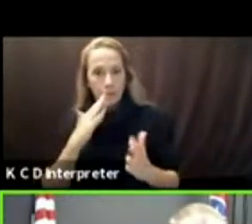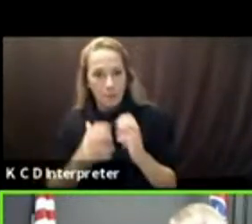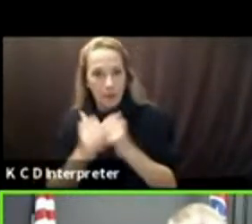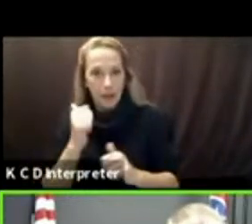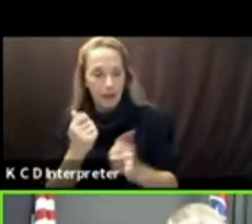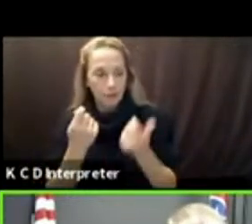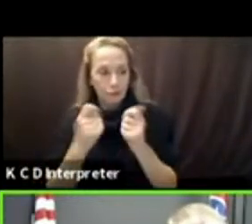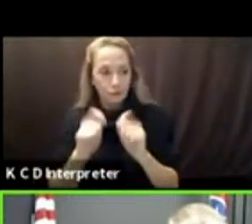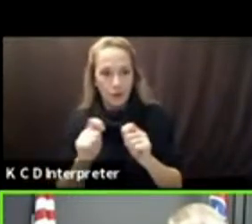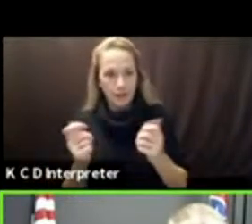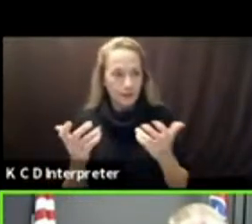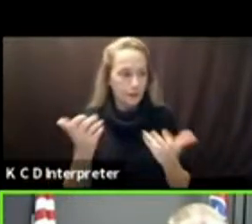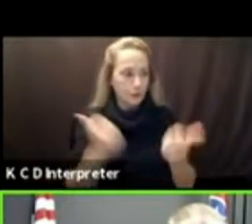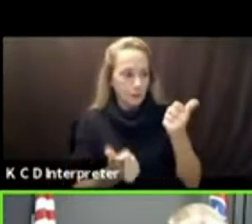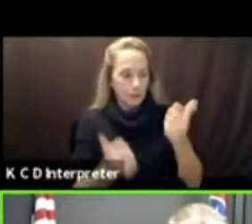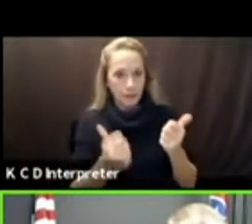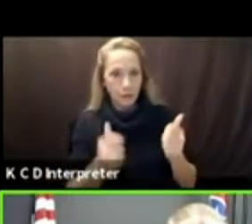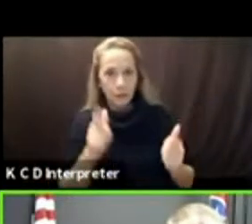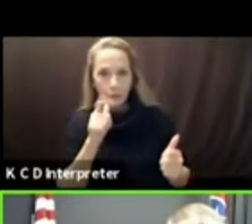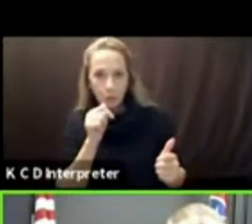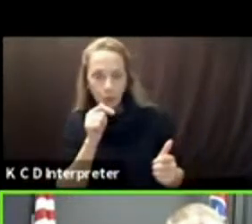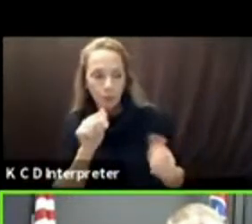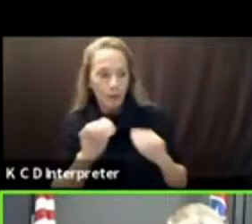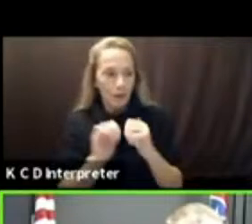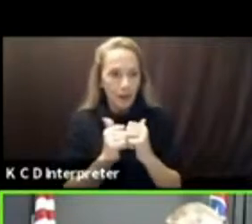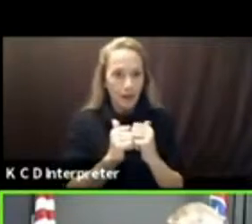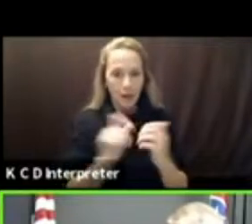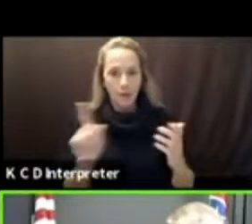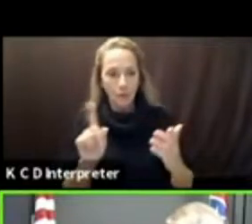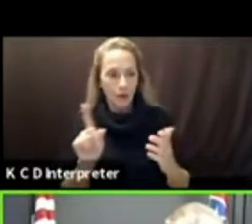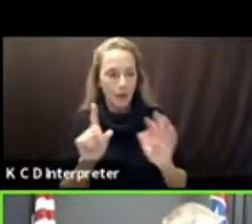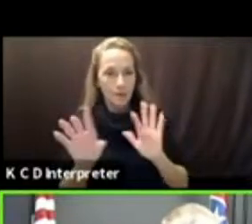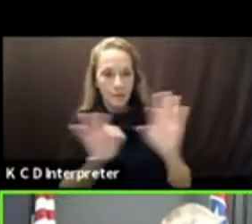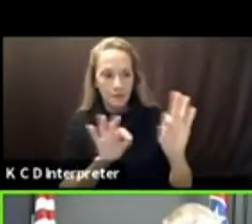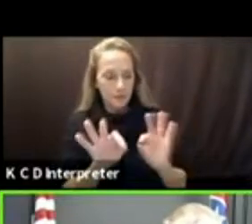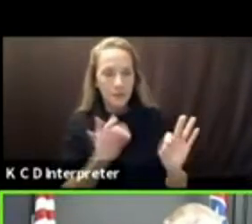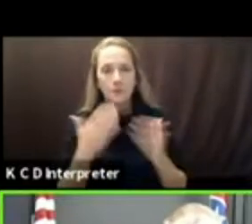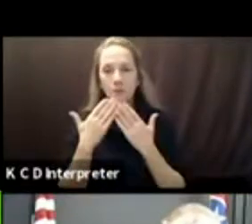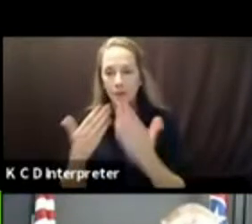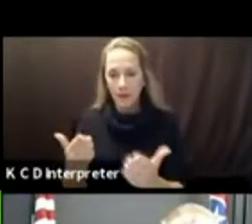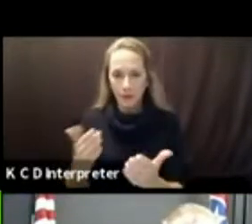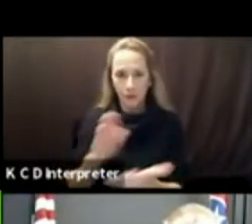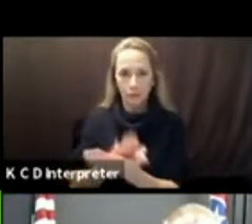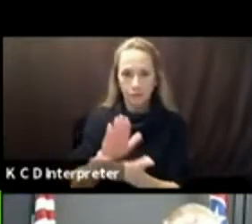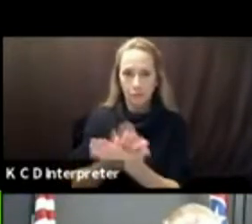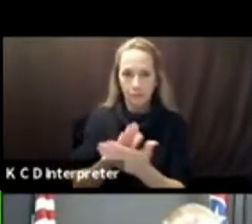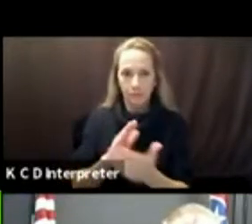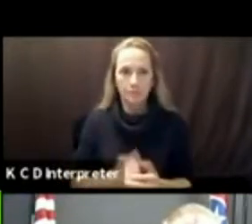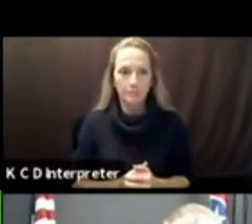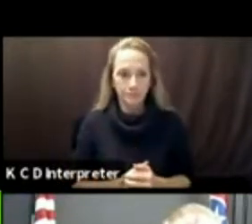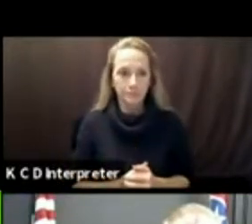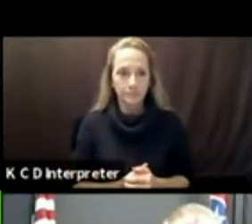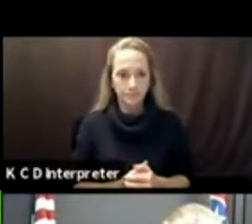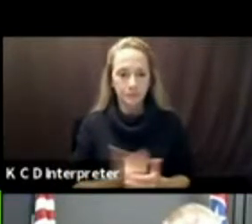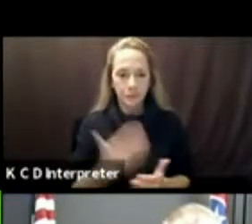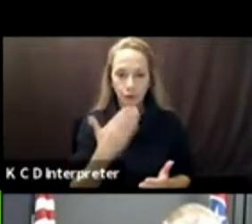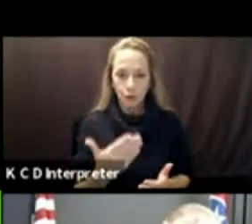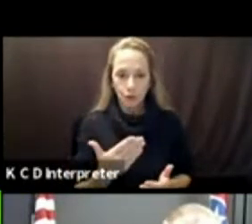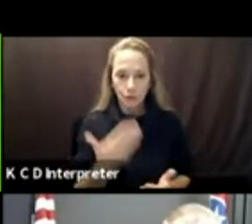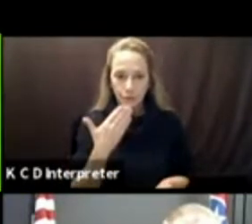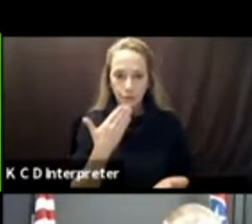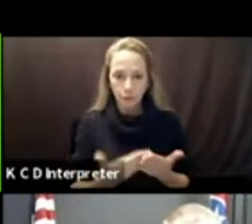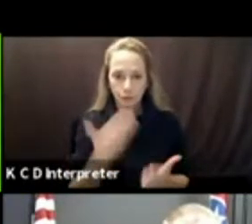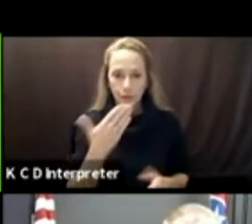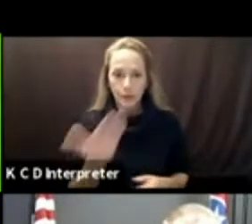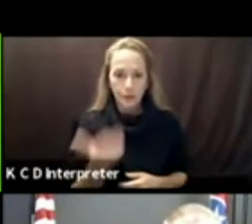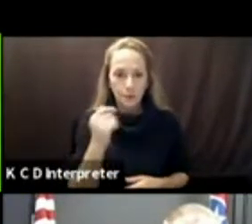that as well as they could. So, job well done. Thank you. Thank you. Points well taken. Thank you, Mayor